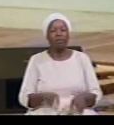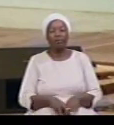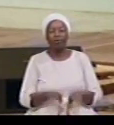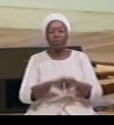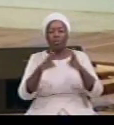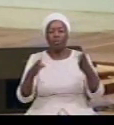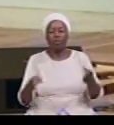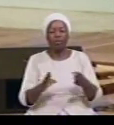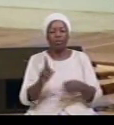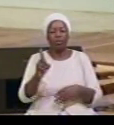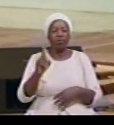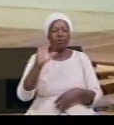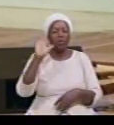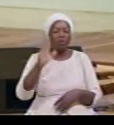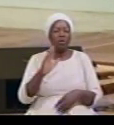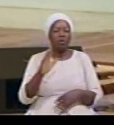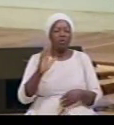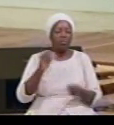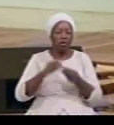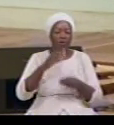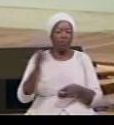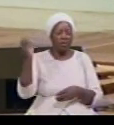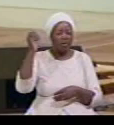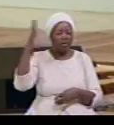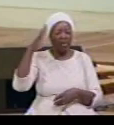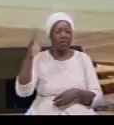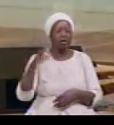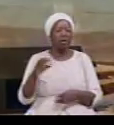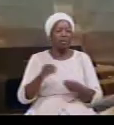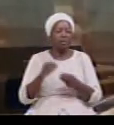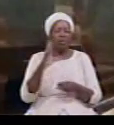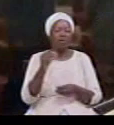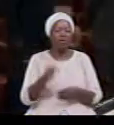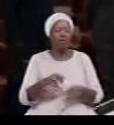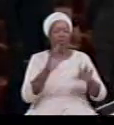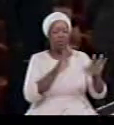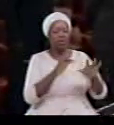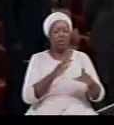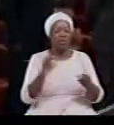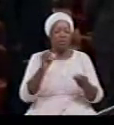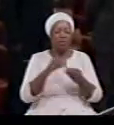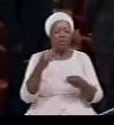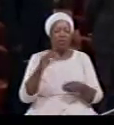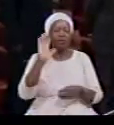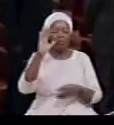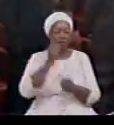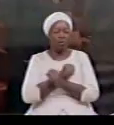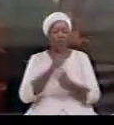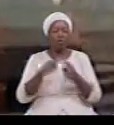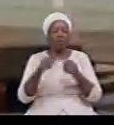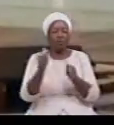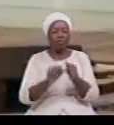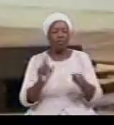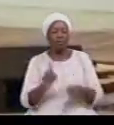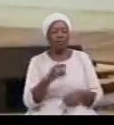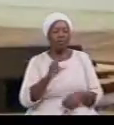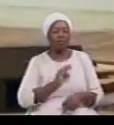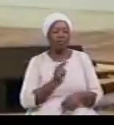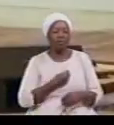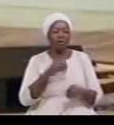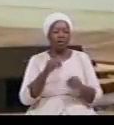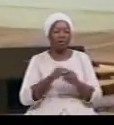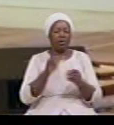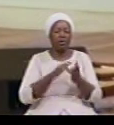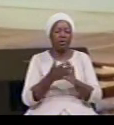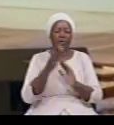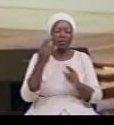grace, more of your mercy, more of your love to every one of us in Jesus' name. I